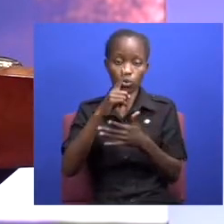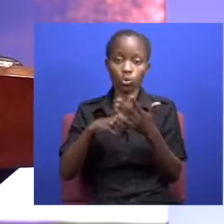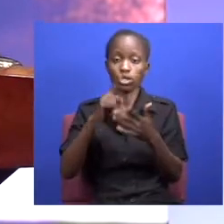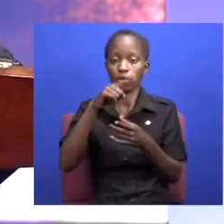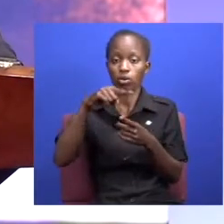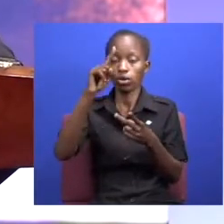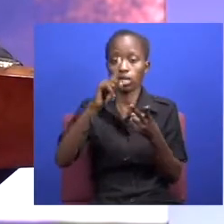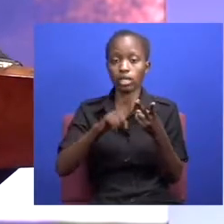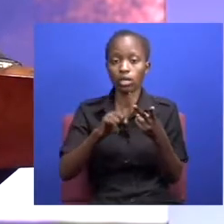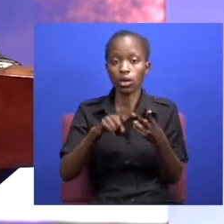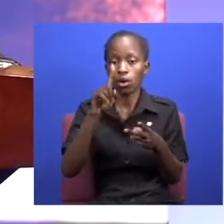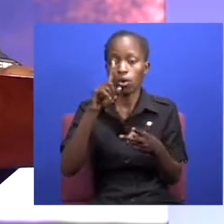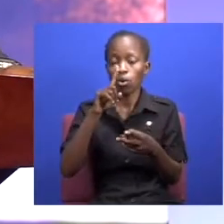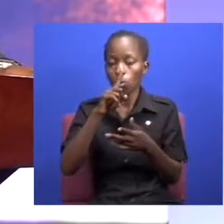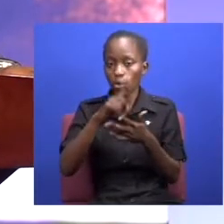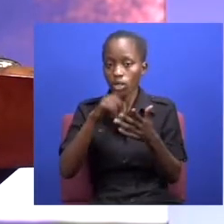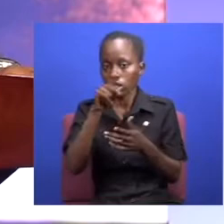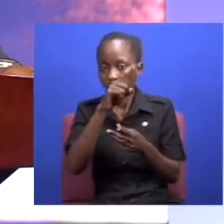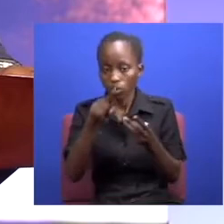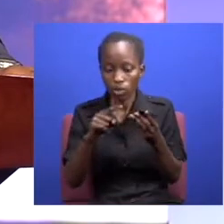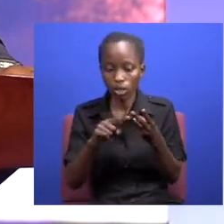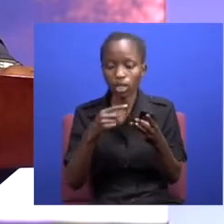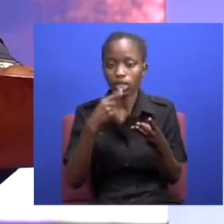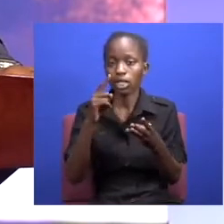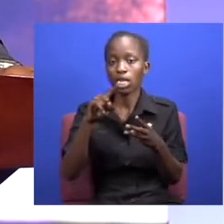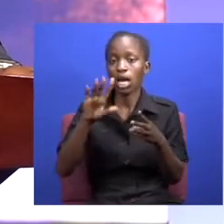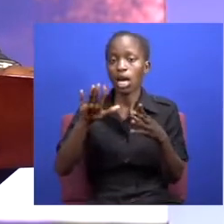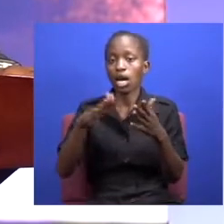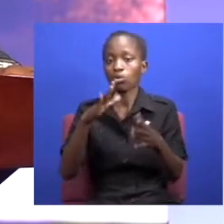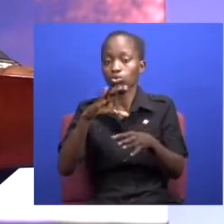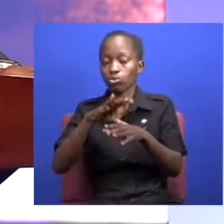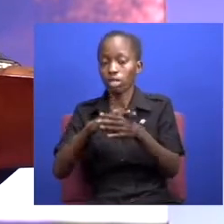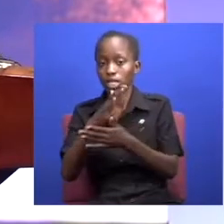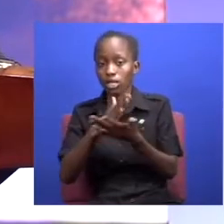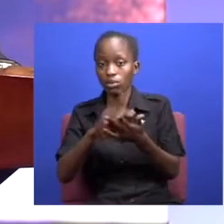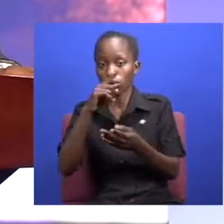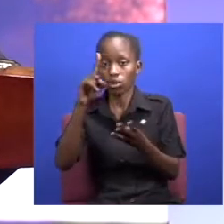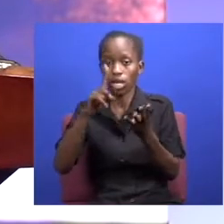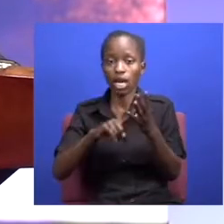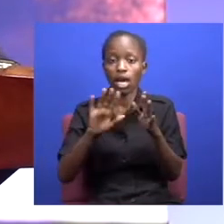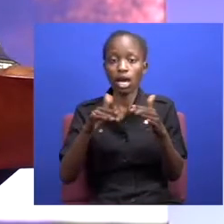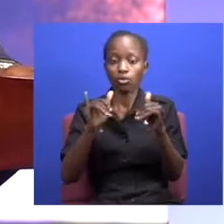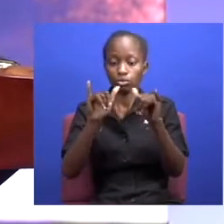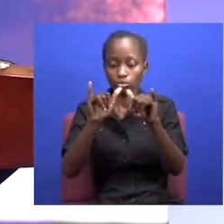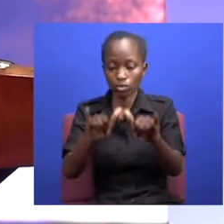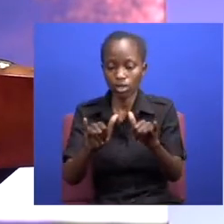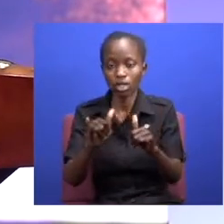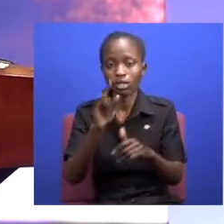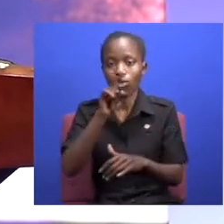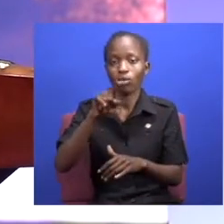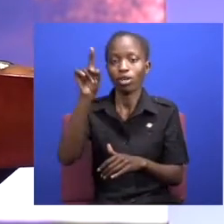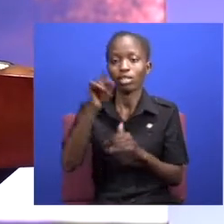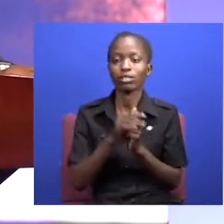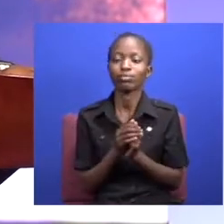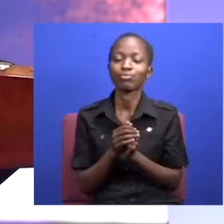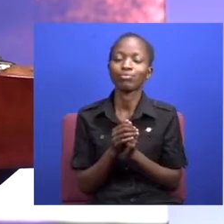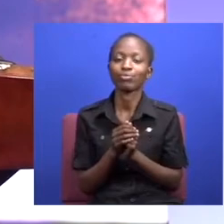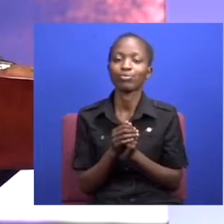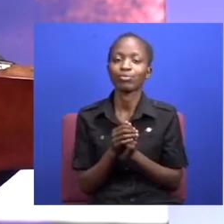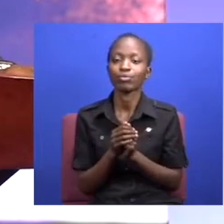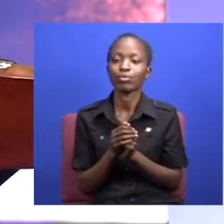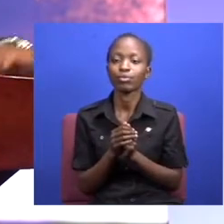right, what's not right, how to get right, how to remain right. Four simple